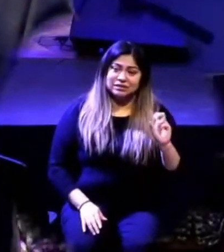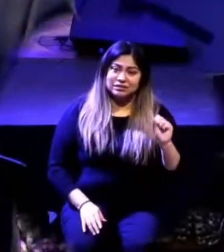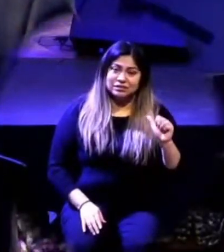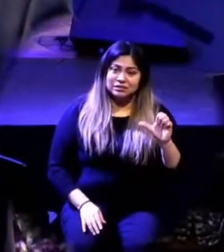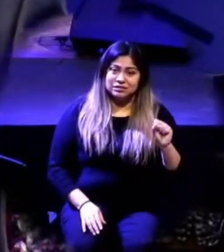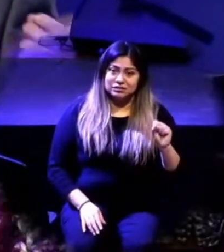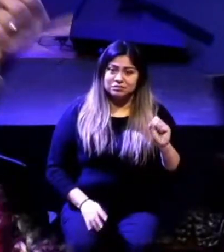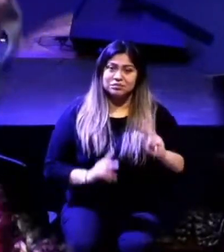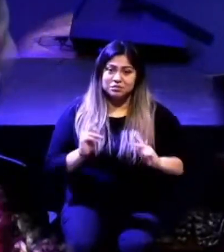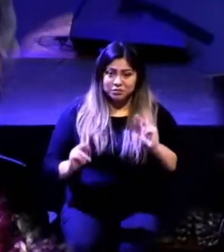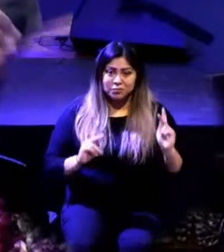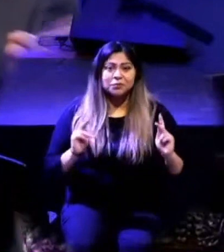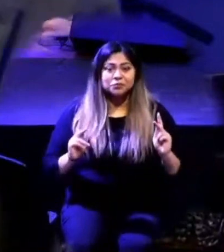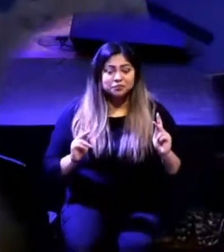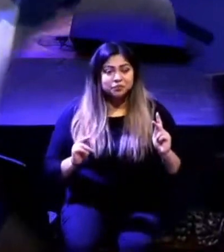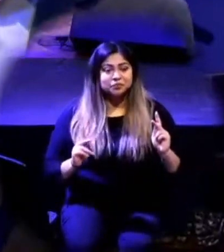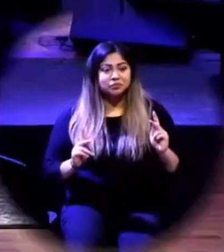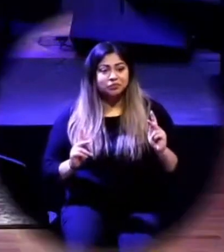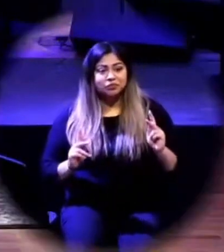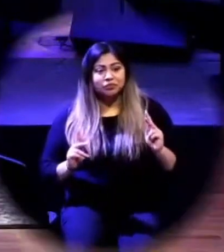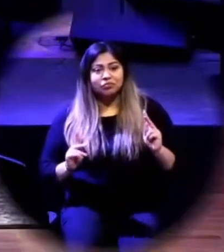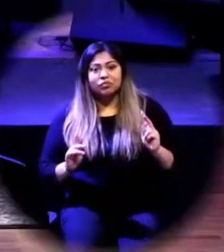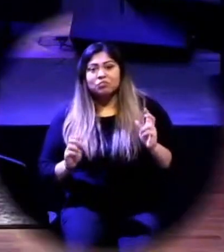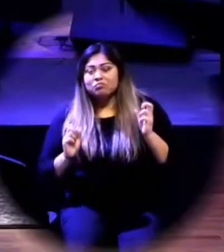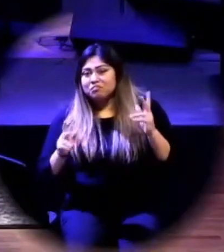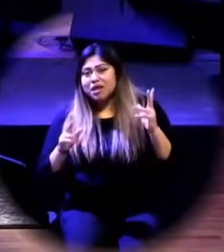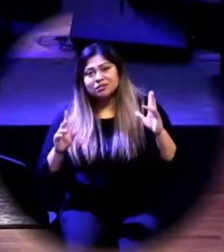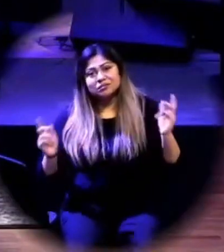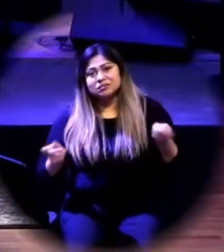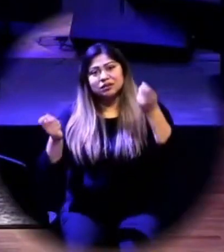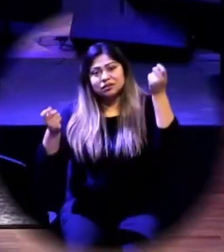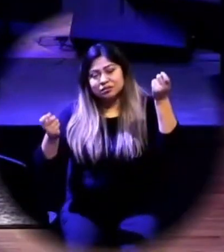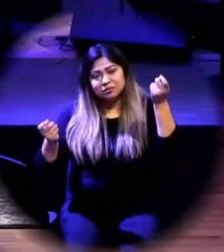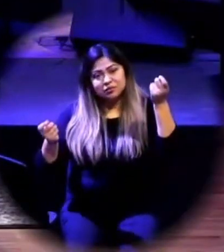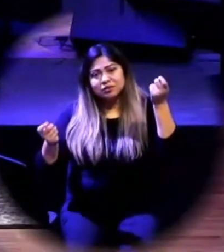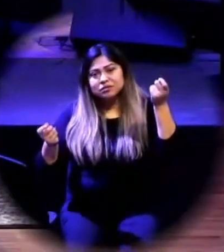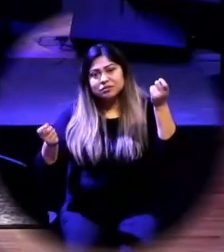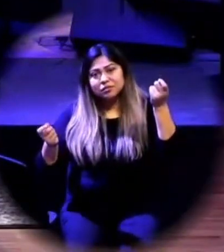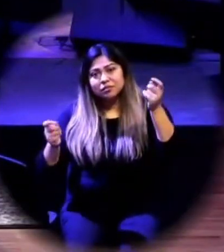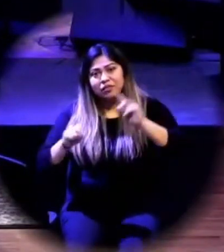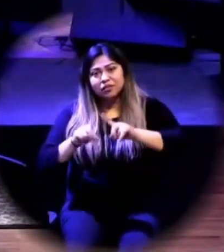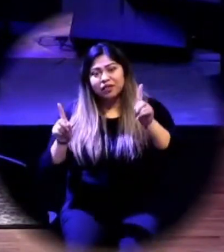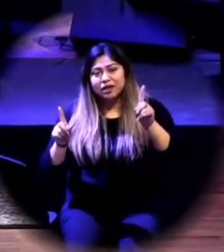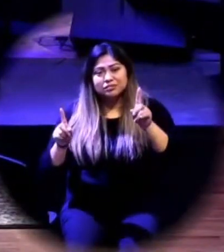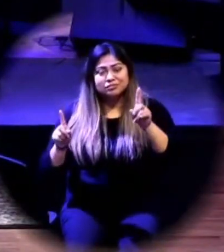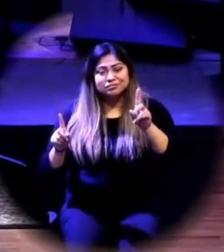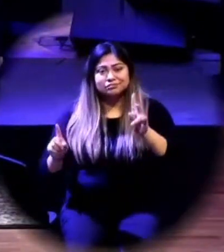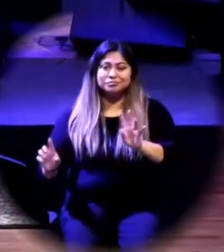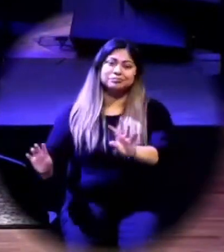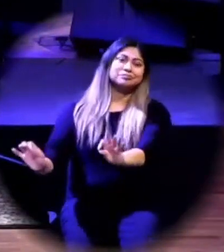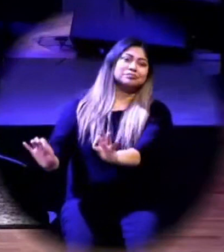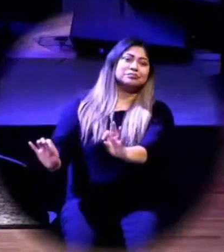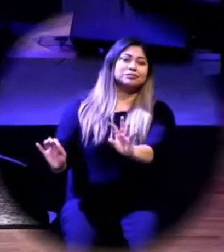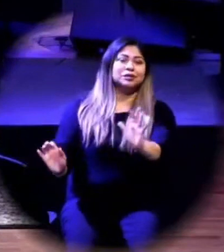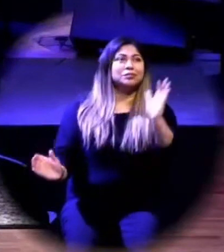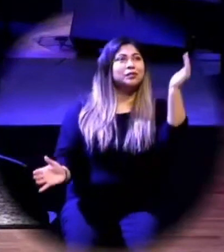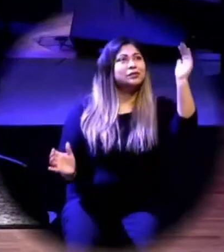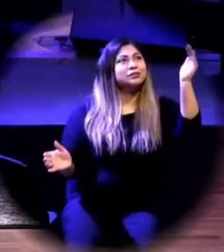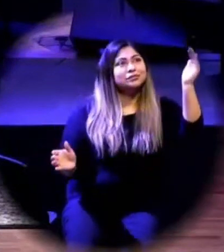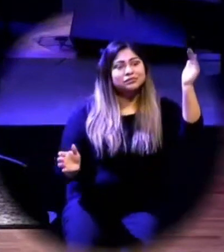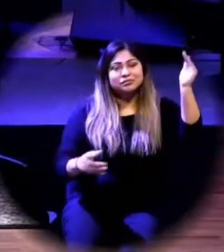good. But all of those celebrations pale in comparison to the celebration that we shall